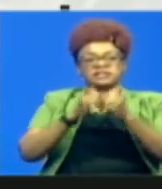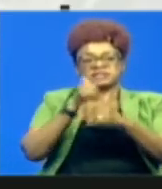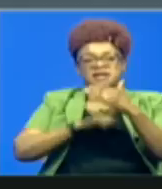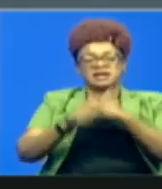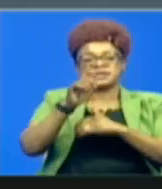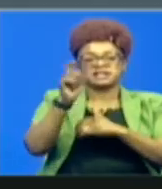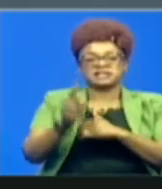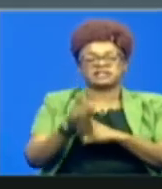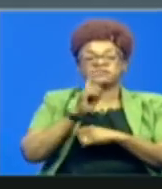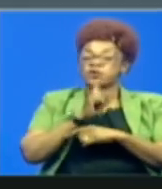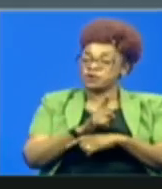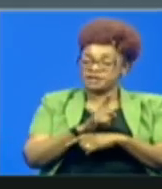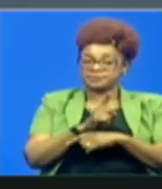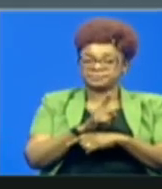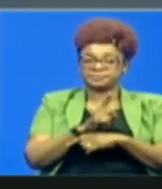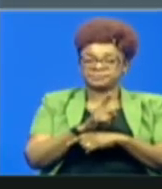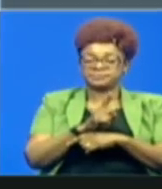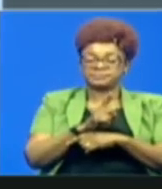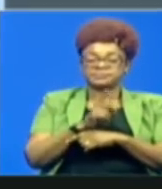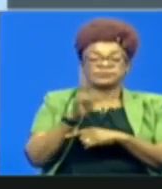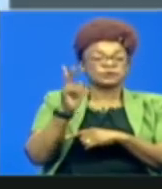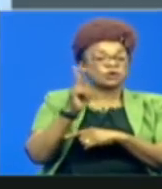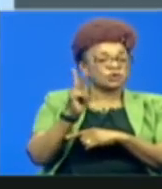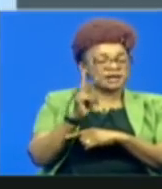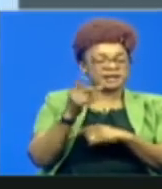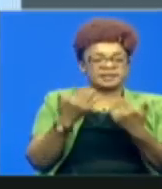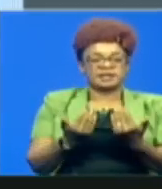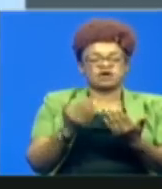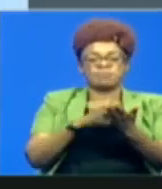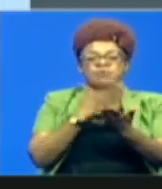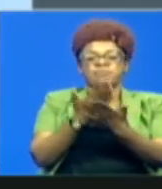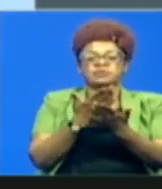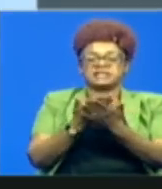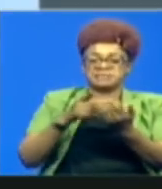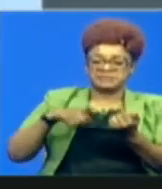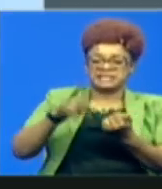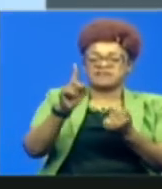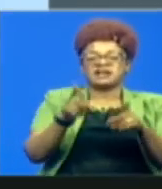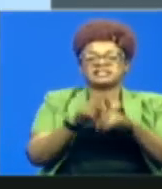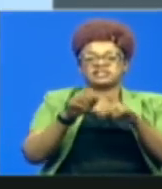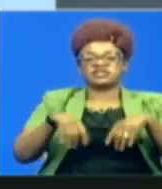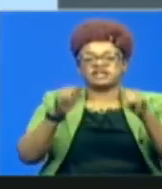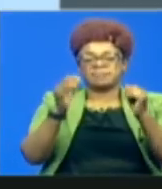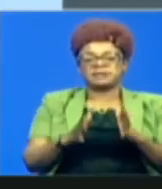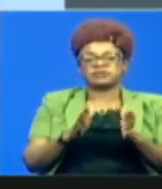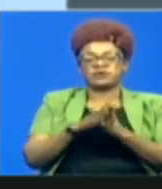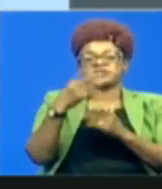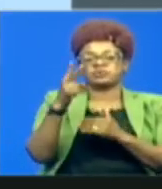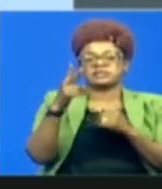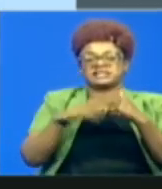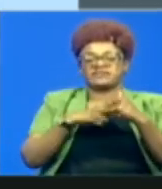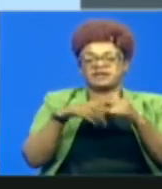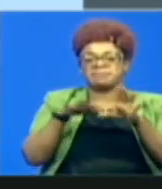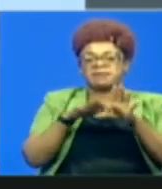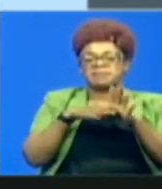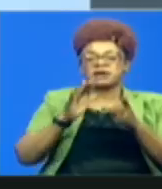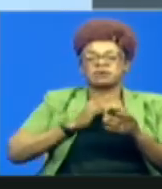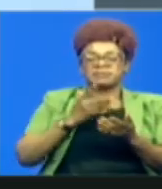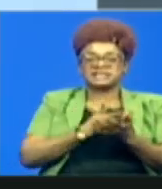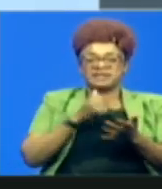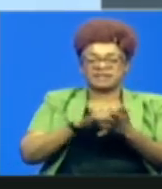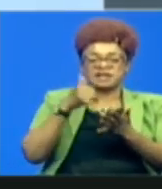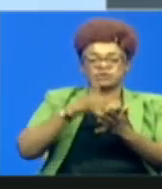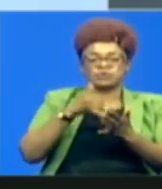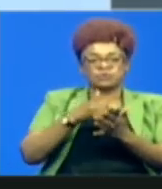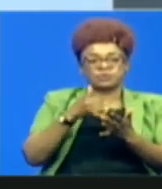executive order. Kuria has gone ahead to propose himself as the chairperson of the 27-member committee that includes the House